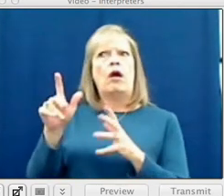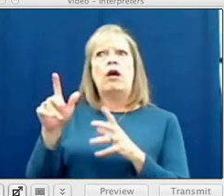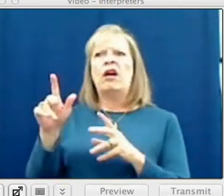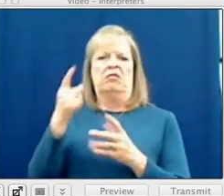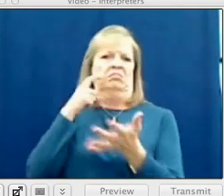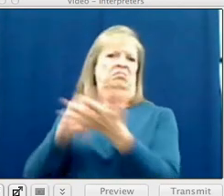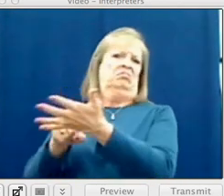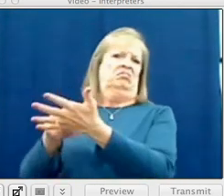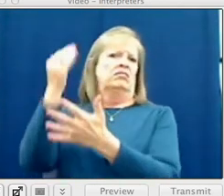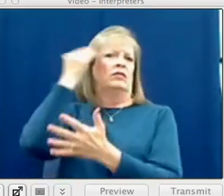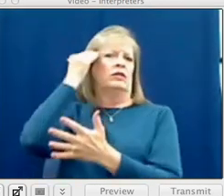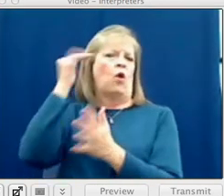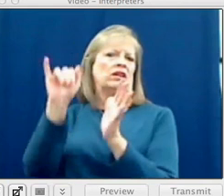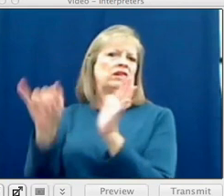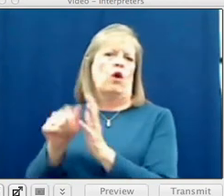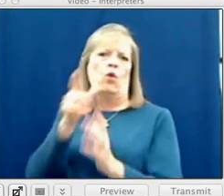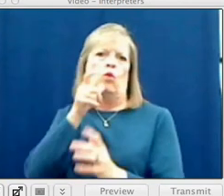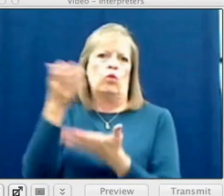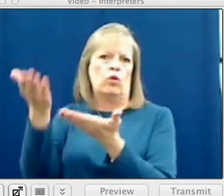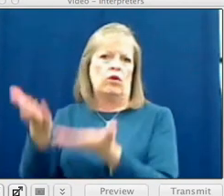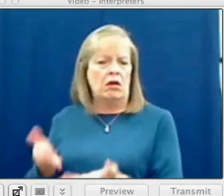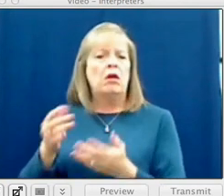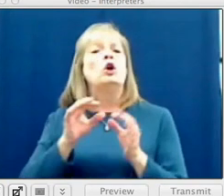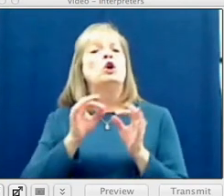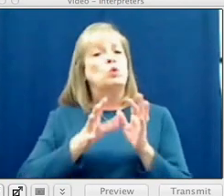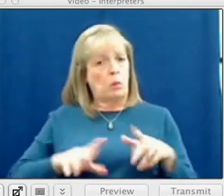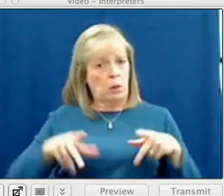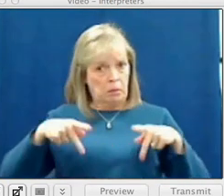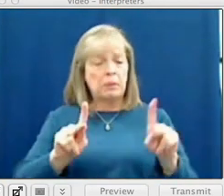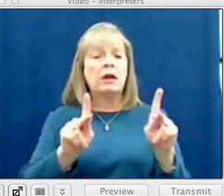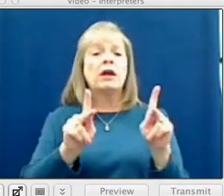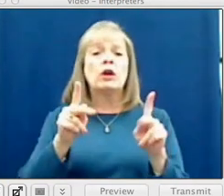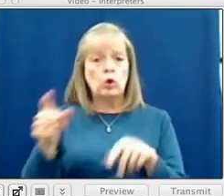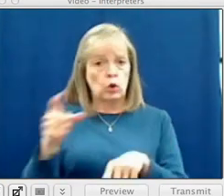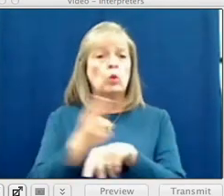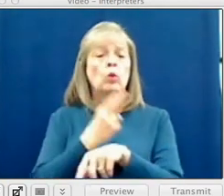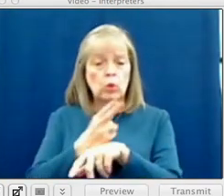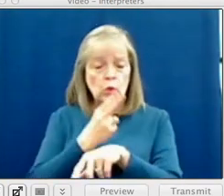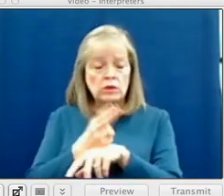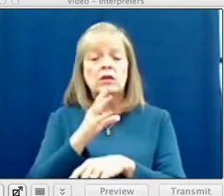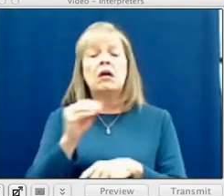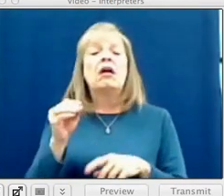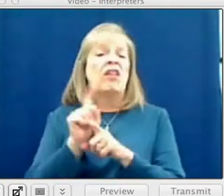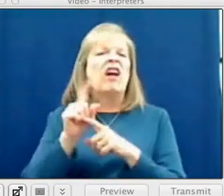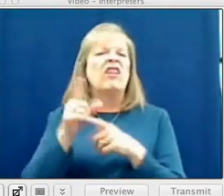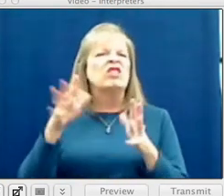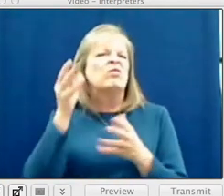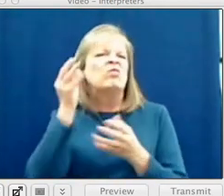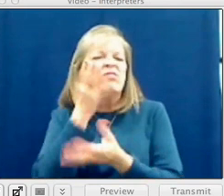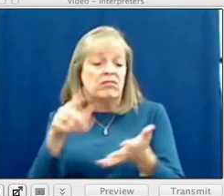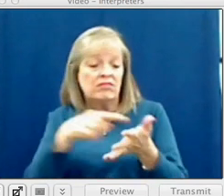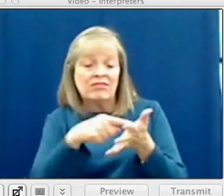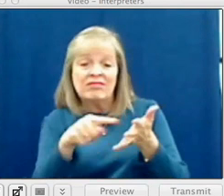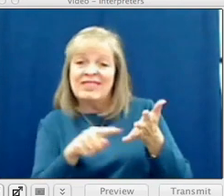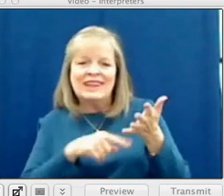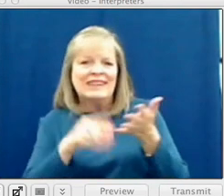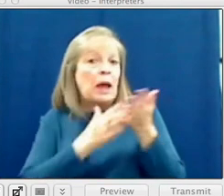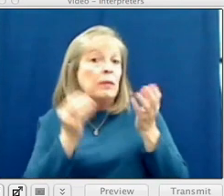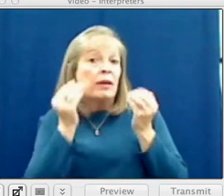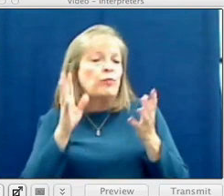And as you may see from your packet, some of the details of the cases have been blocked out